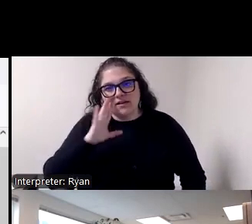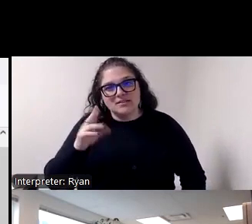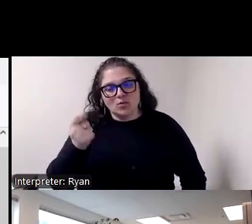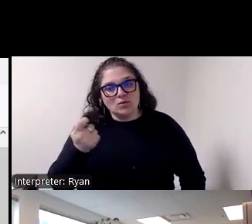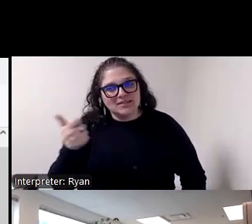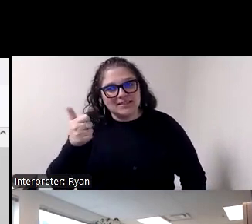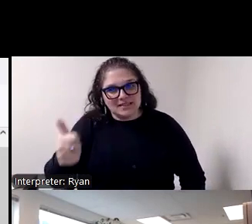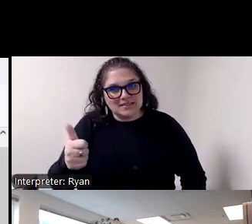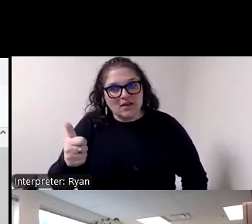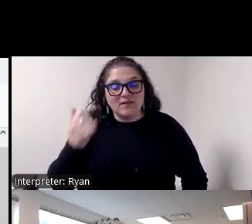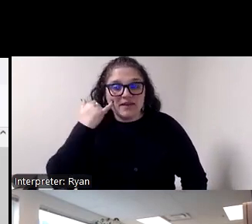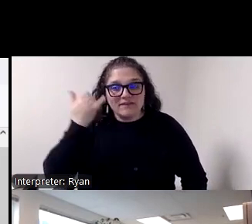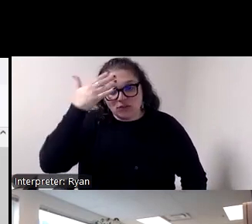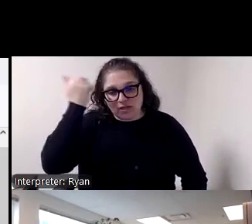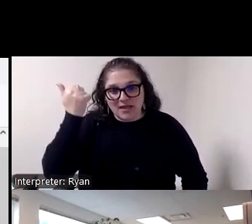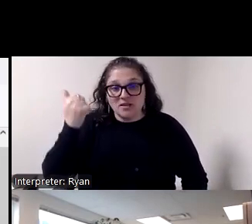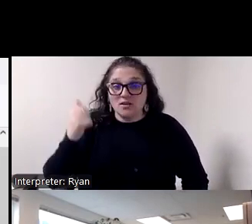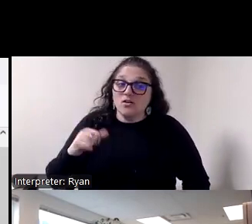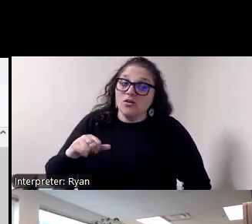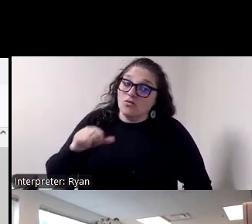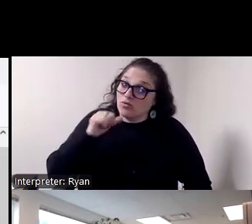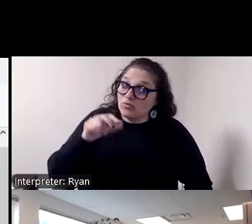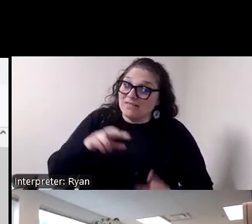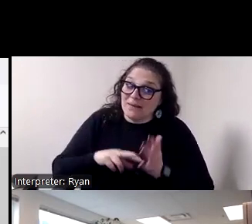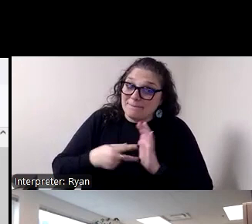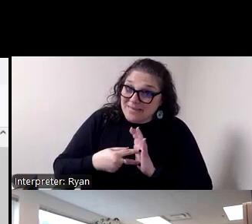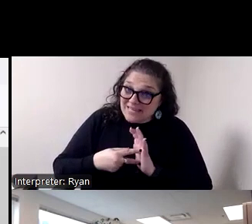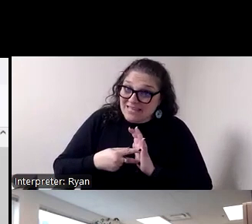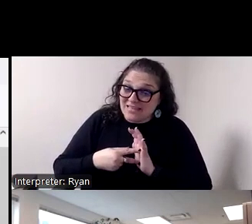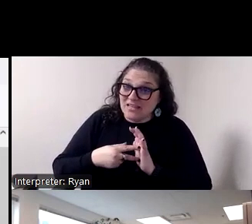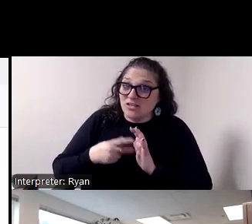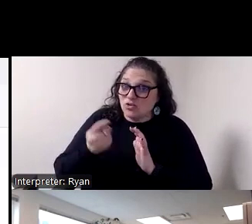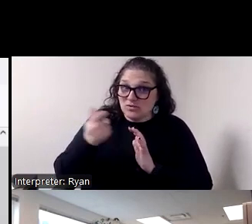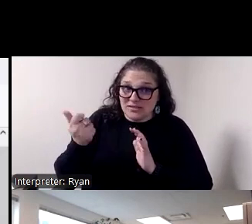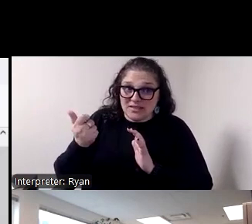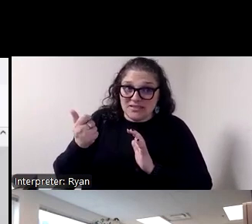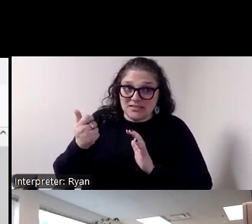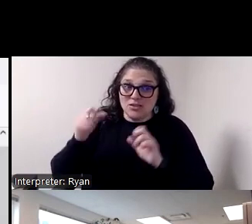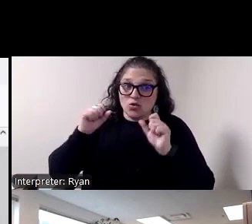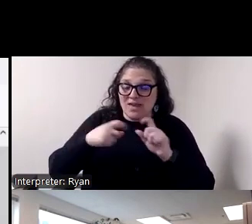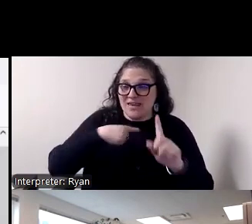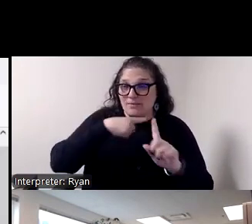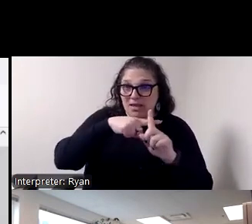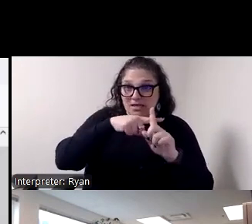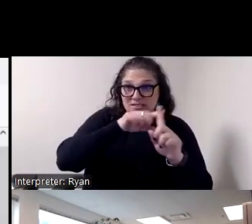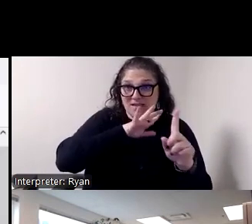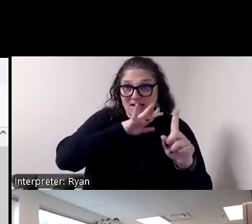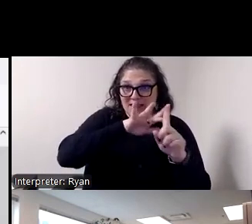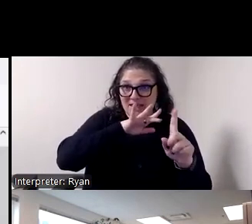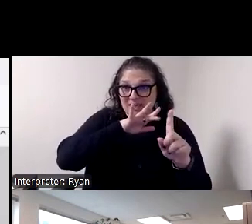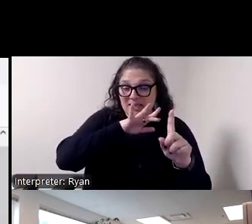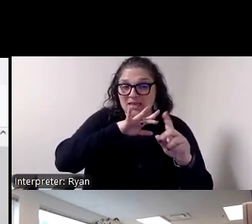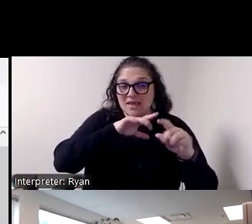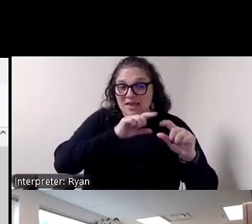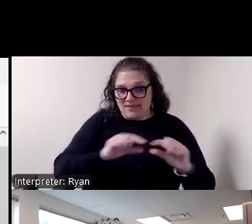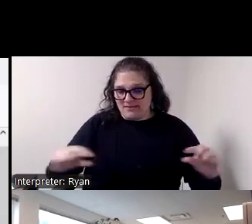it. Or if you didn't mean to delete a line, then you can add this plus sign and it'll go ahead and enter a